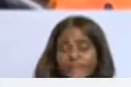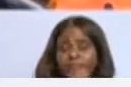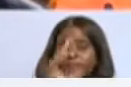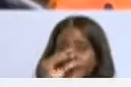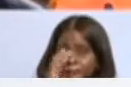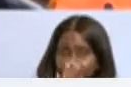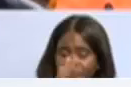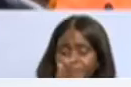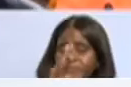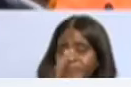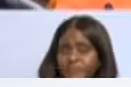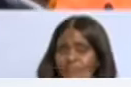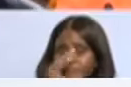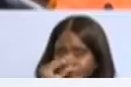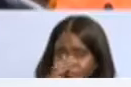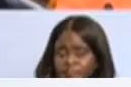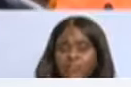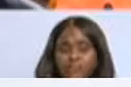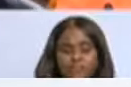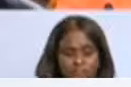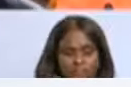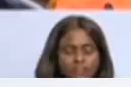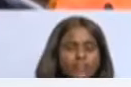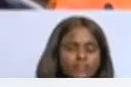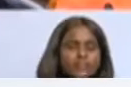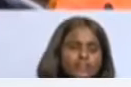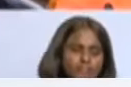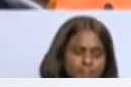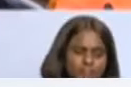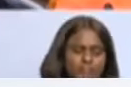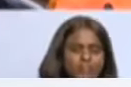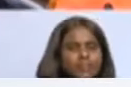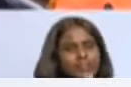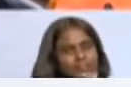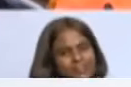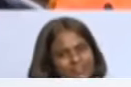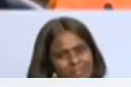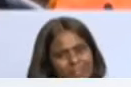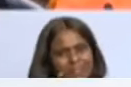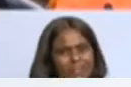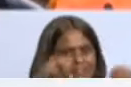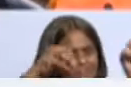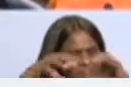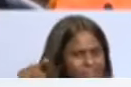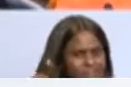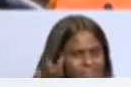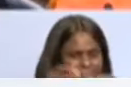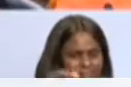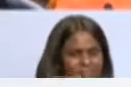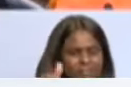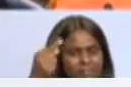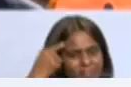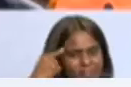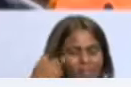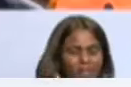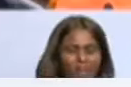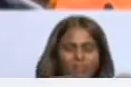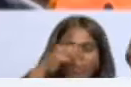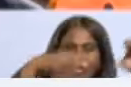Madam Speaker, to boost an alternative energy sources further, government has issued the